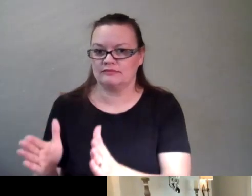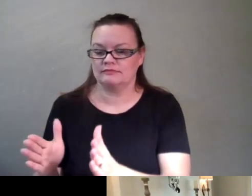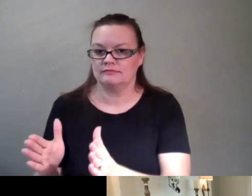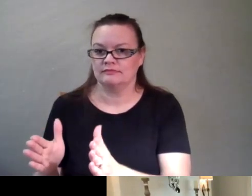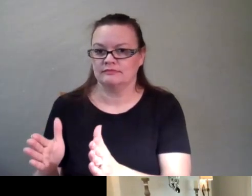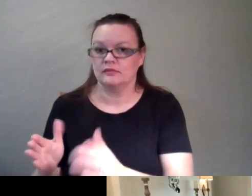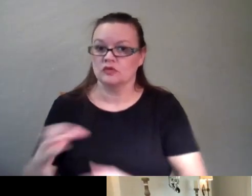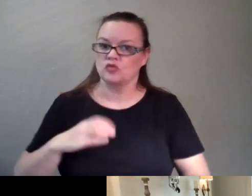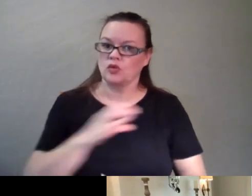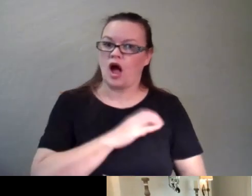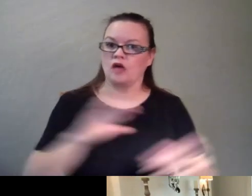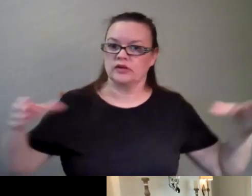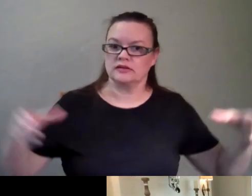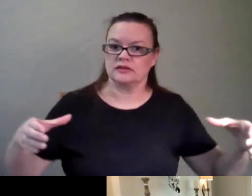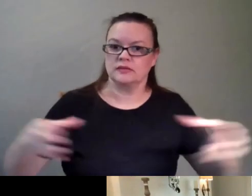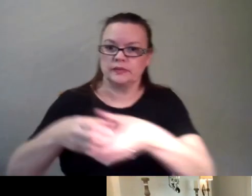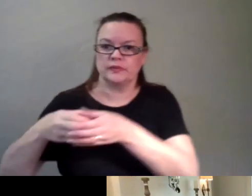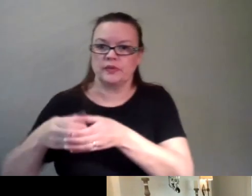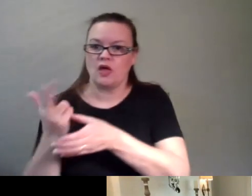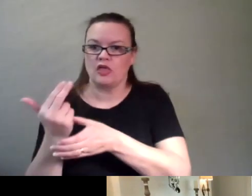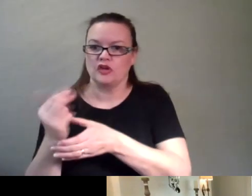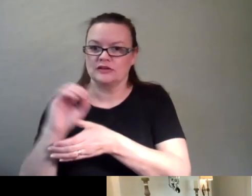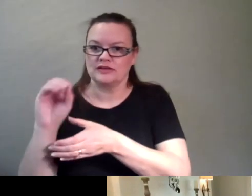of Congress is African American, which is